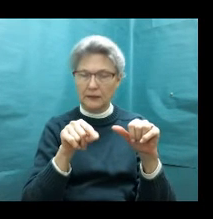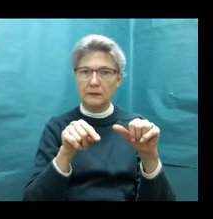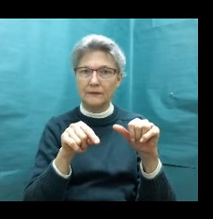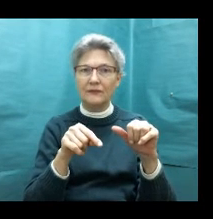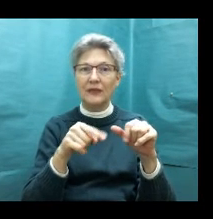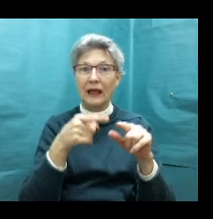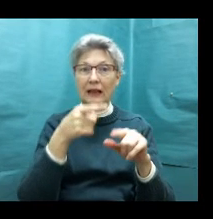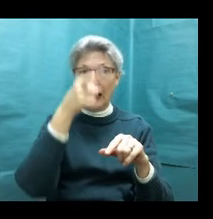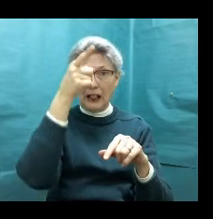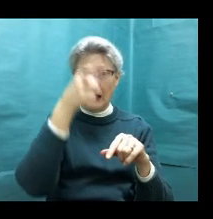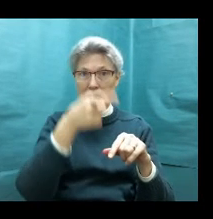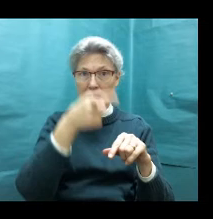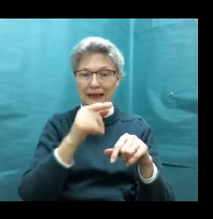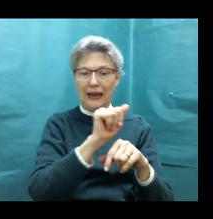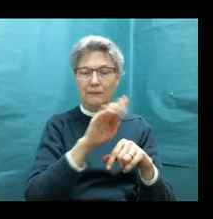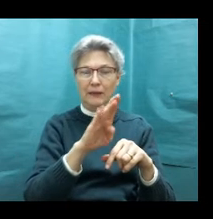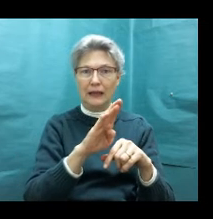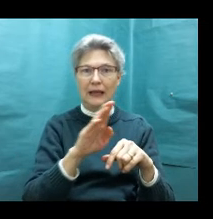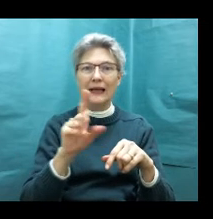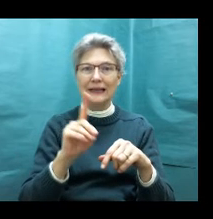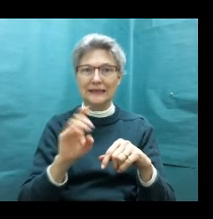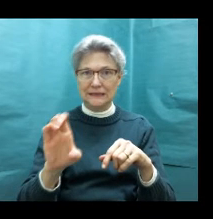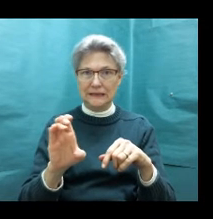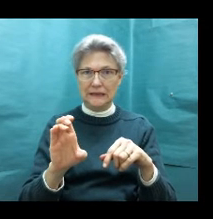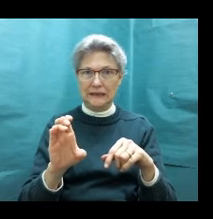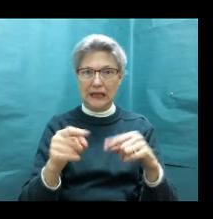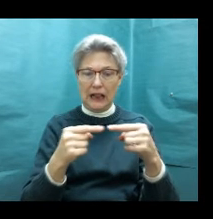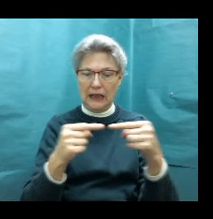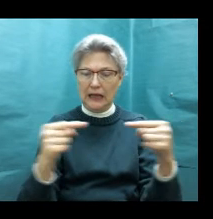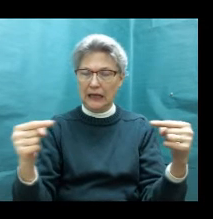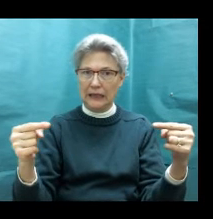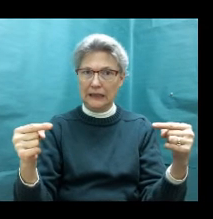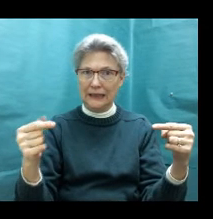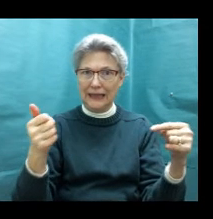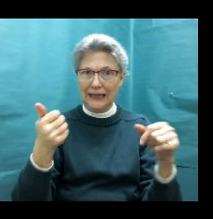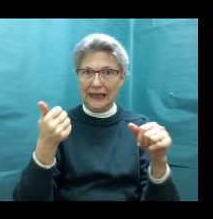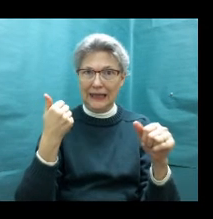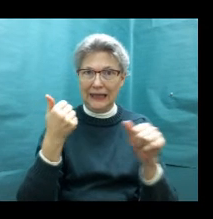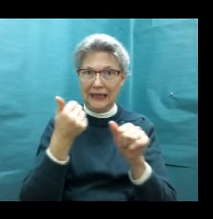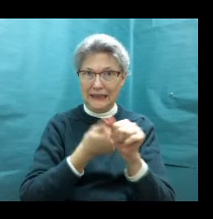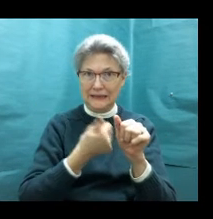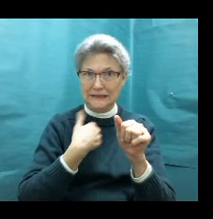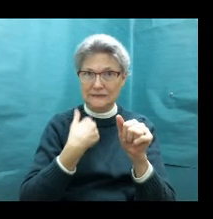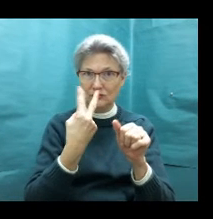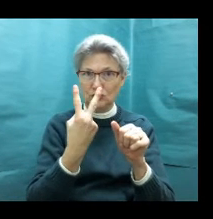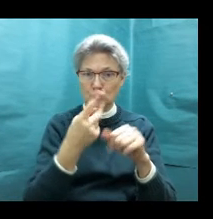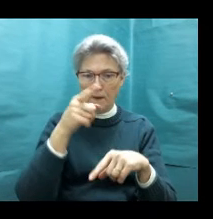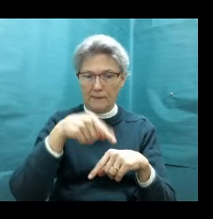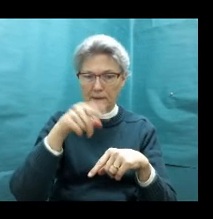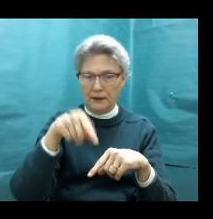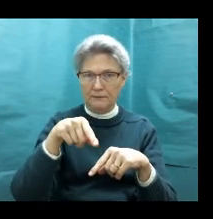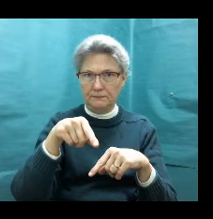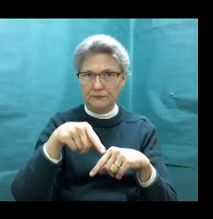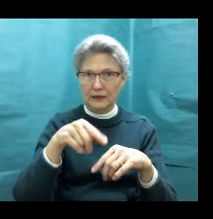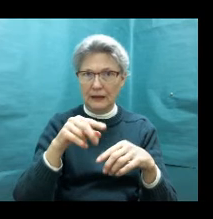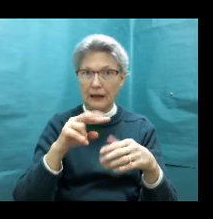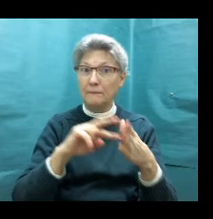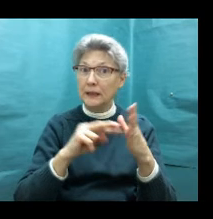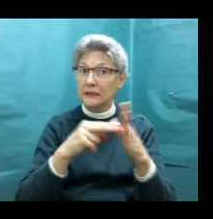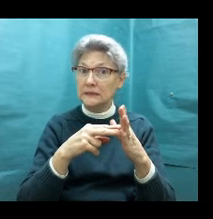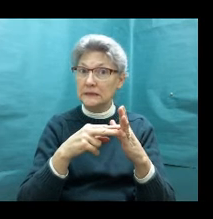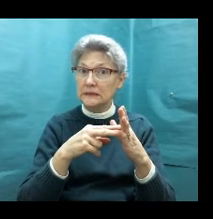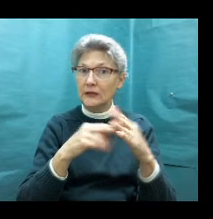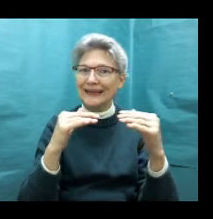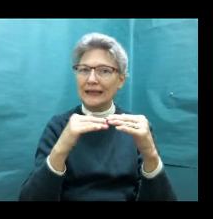line segments AB and DC. Those each have 2 tick marks, which means that those 2 sides are the same